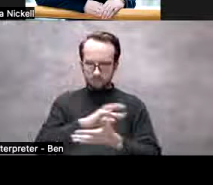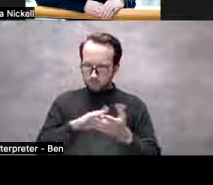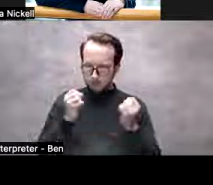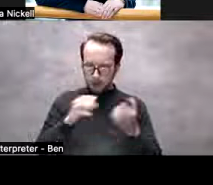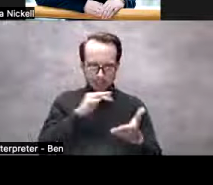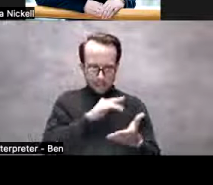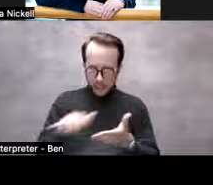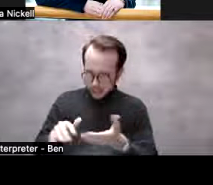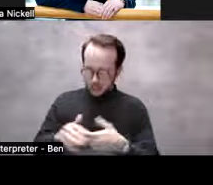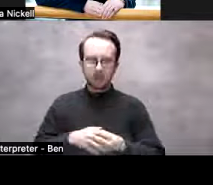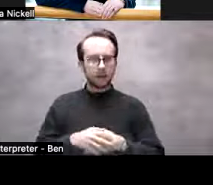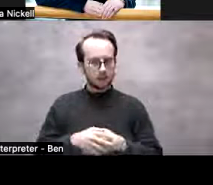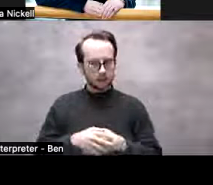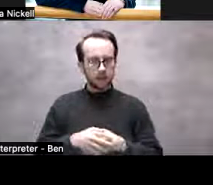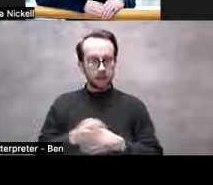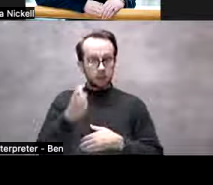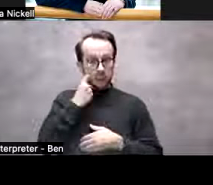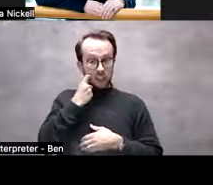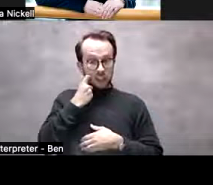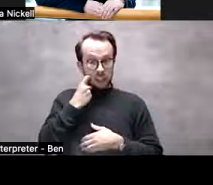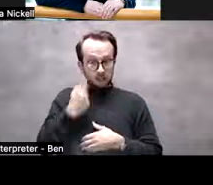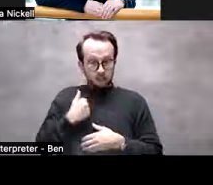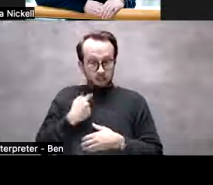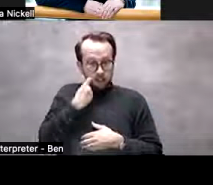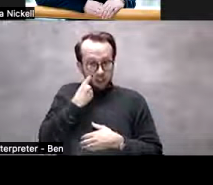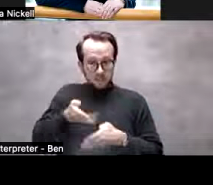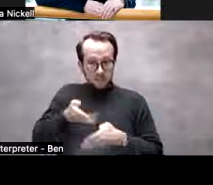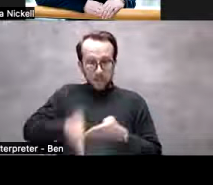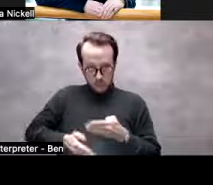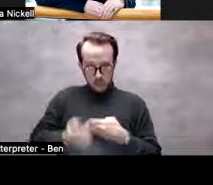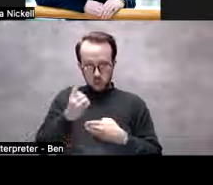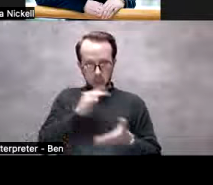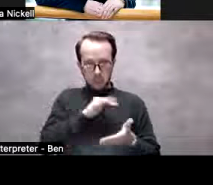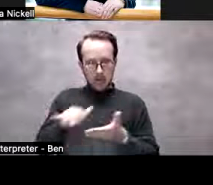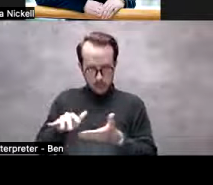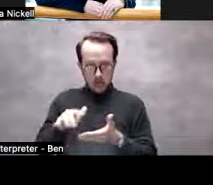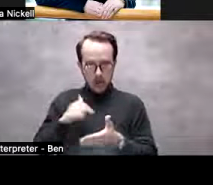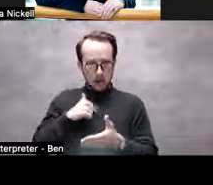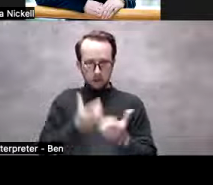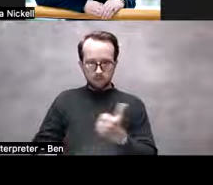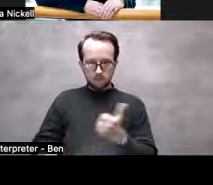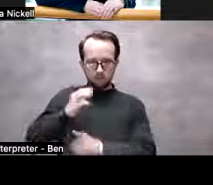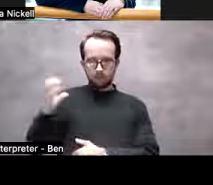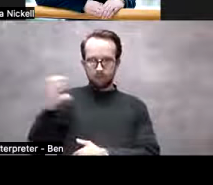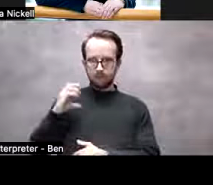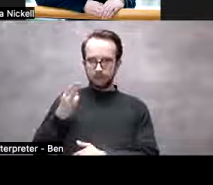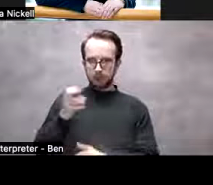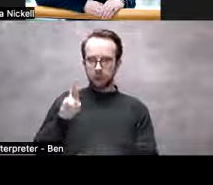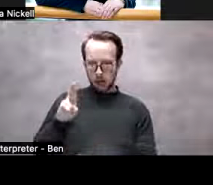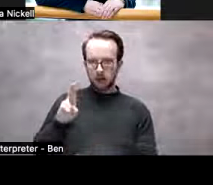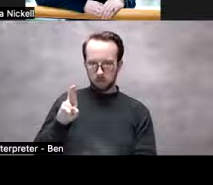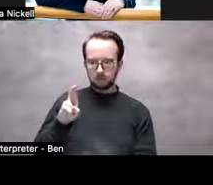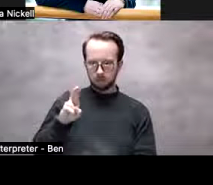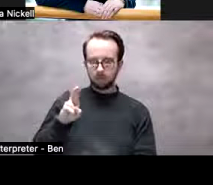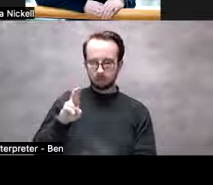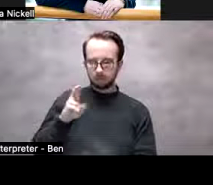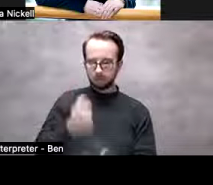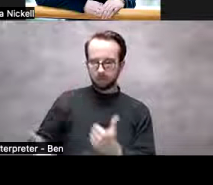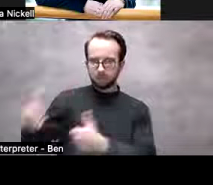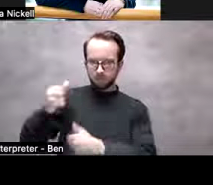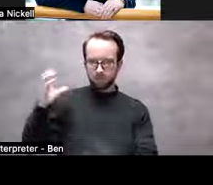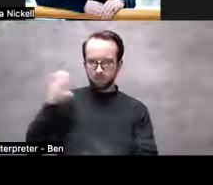recently just cycled off of a study section that I was the chair of the study section. So some of the comments that I